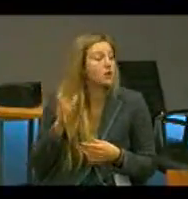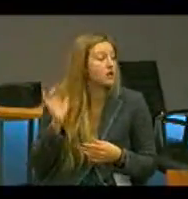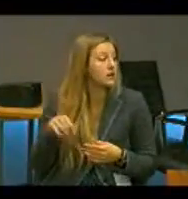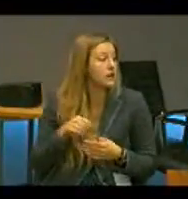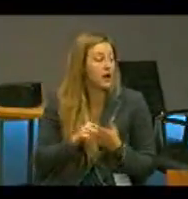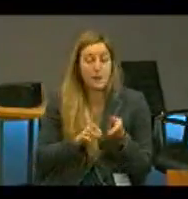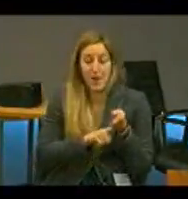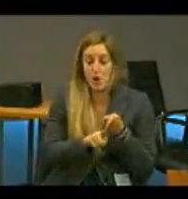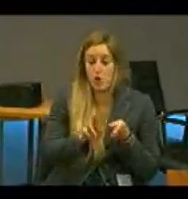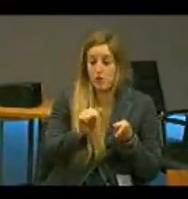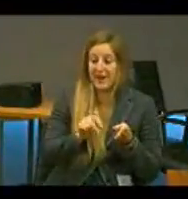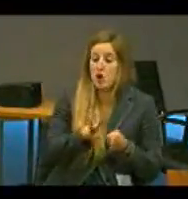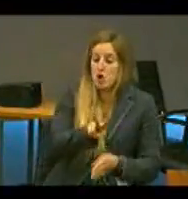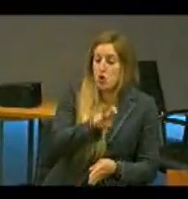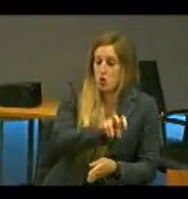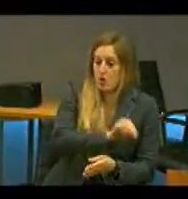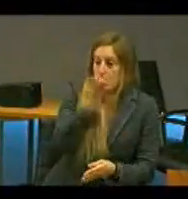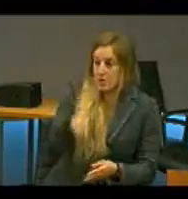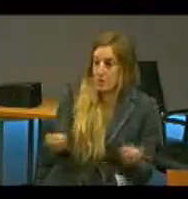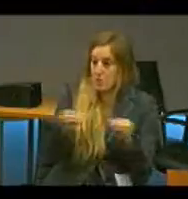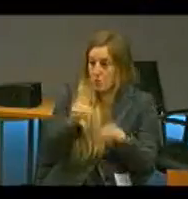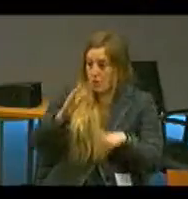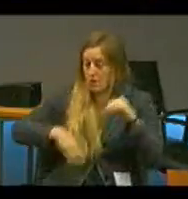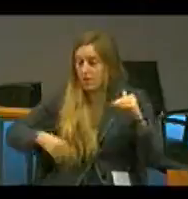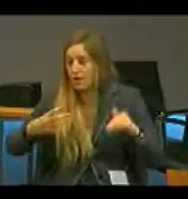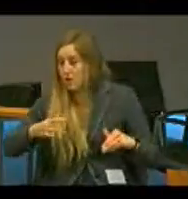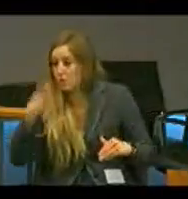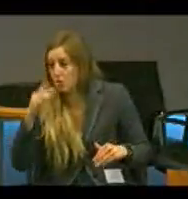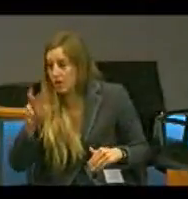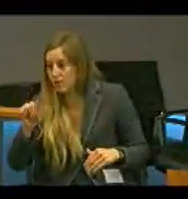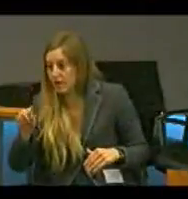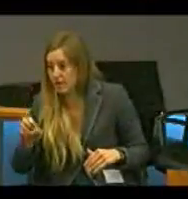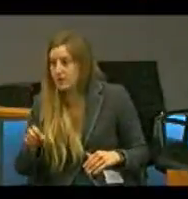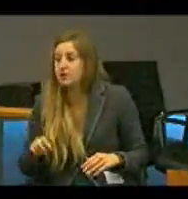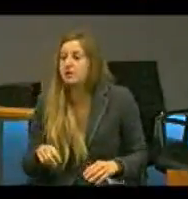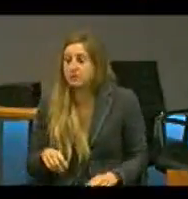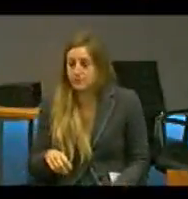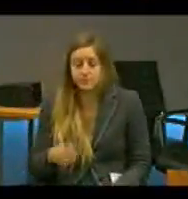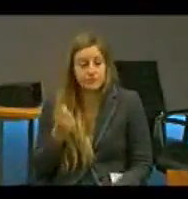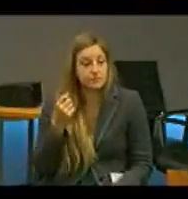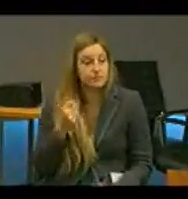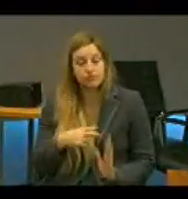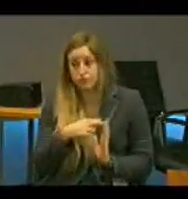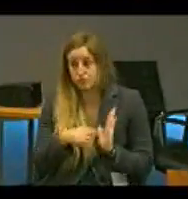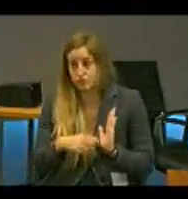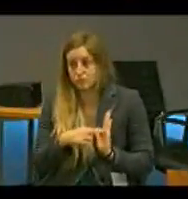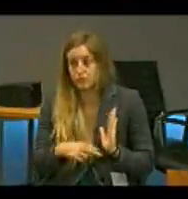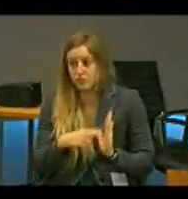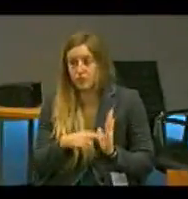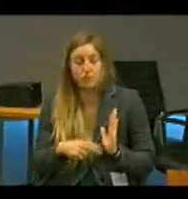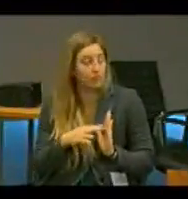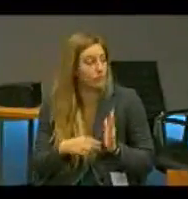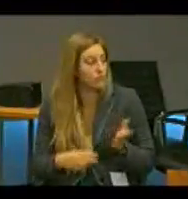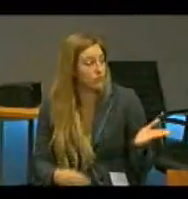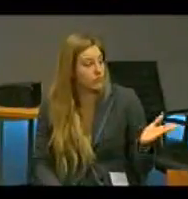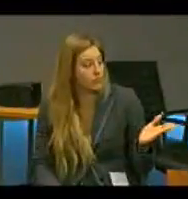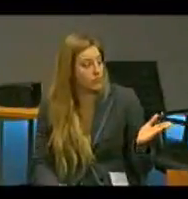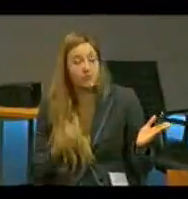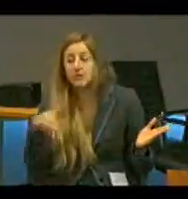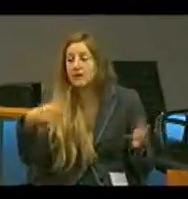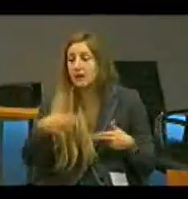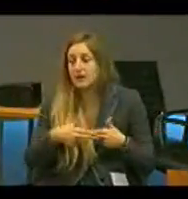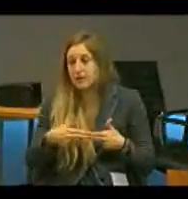white rate. If minorities make up 20% of students, they would make up 43% of suspended students. Next